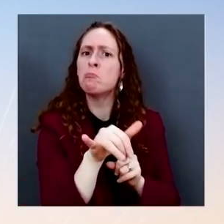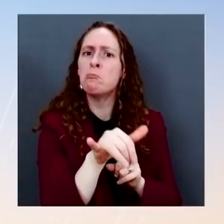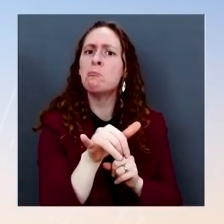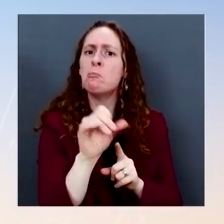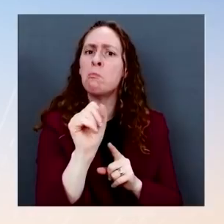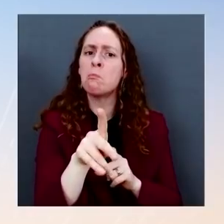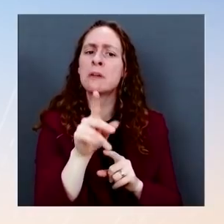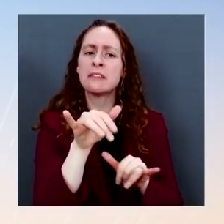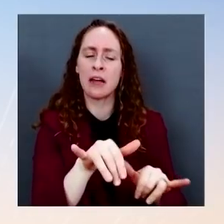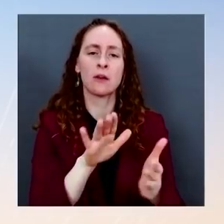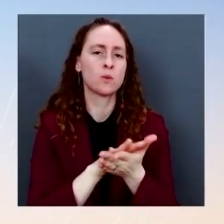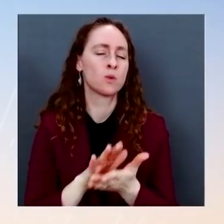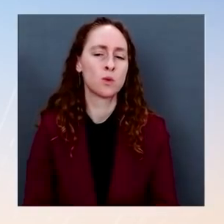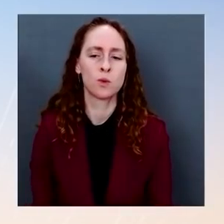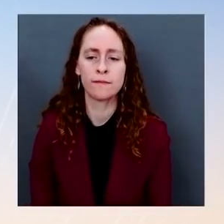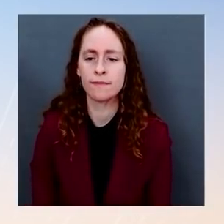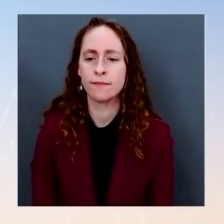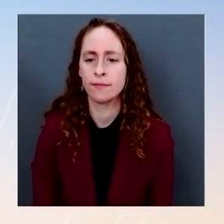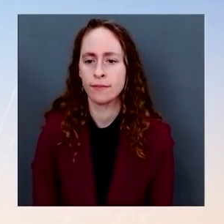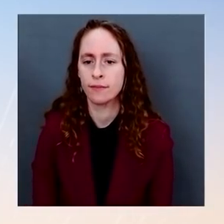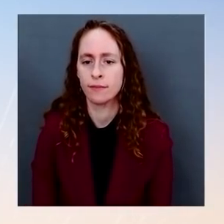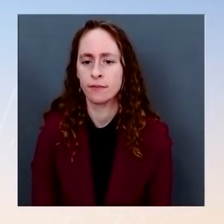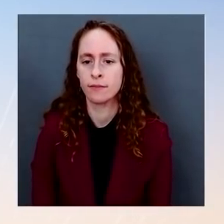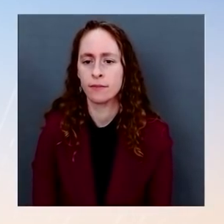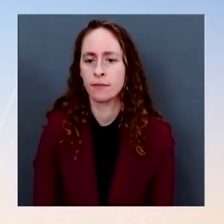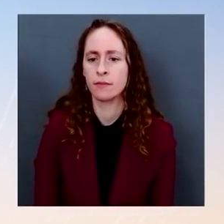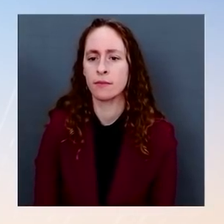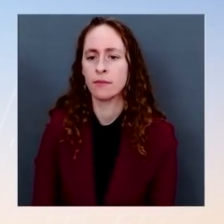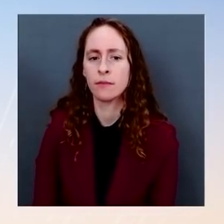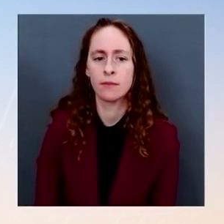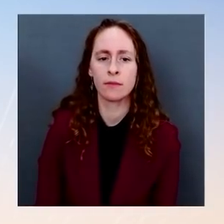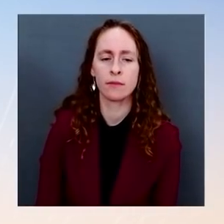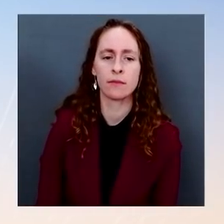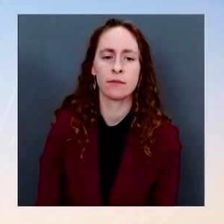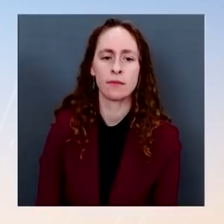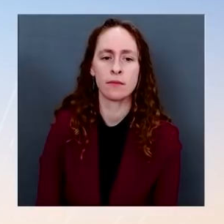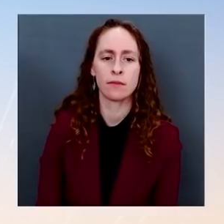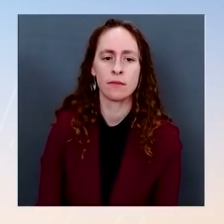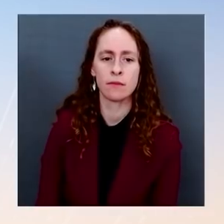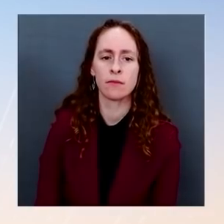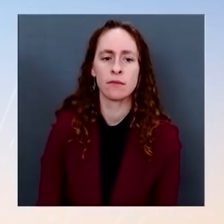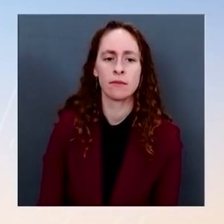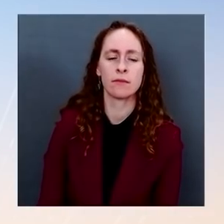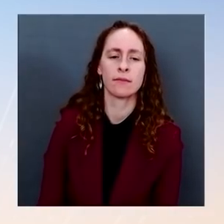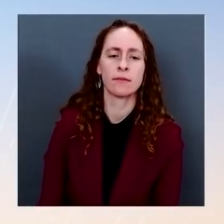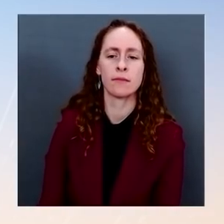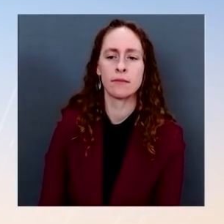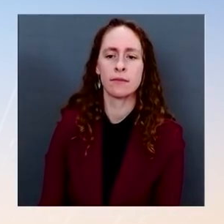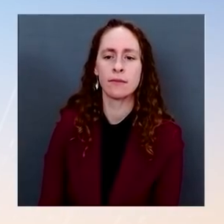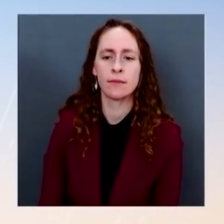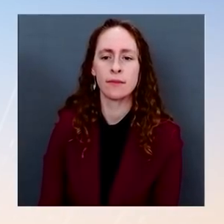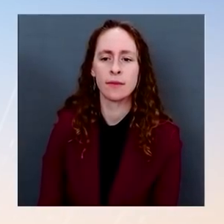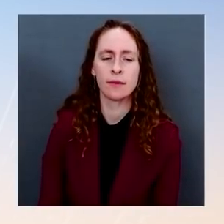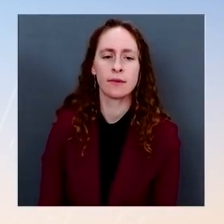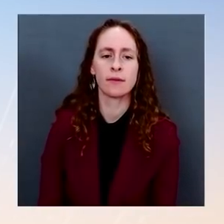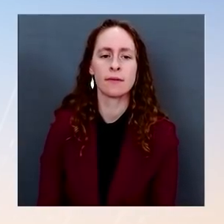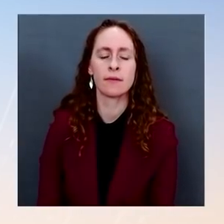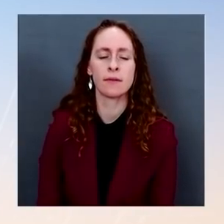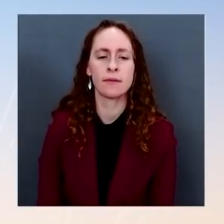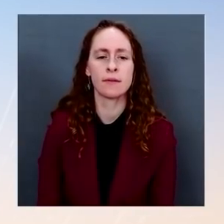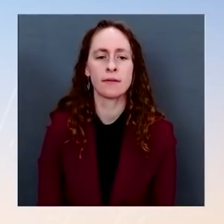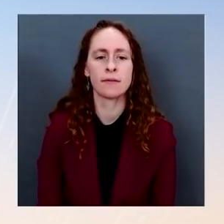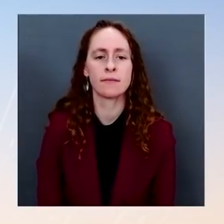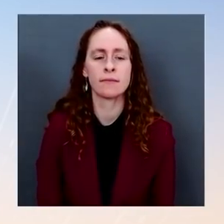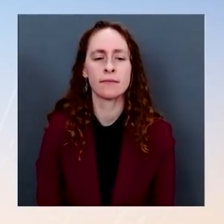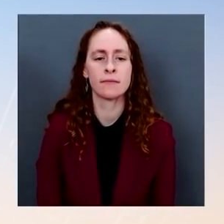their guidance on Omicron? Will this be part of the speech in particular? For instance, right now we're seeing a lot of breakthrough cases right now with